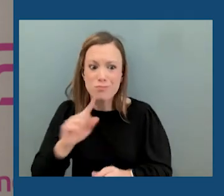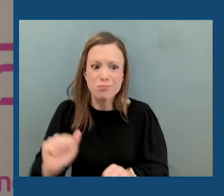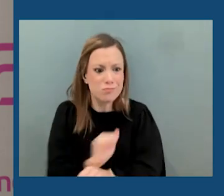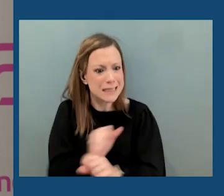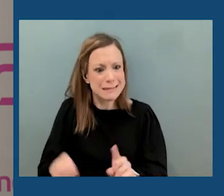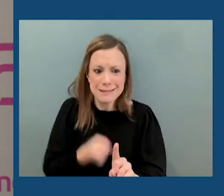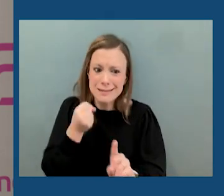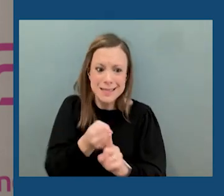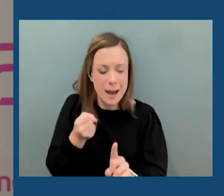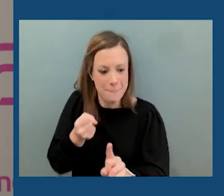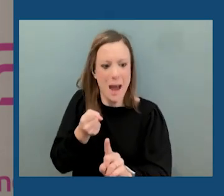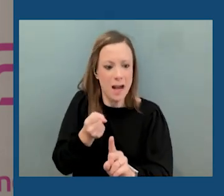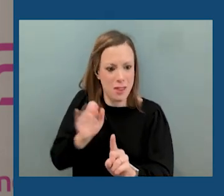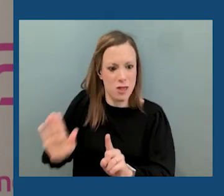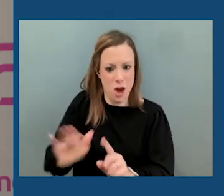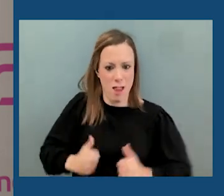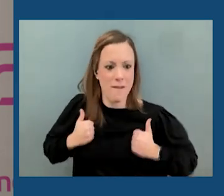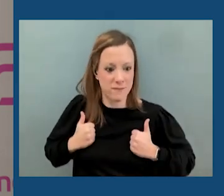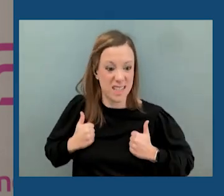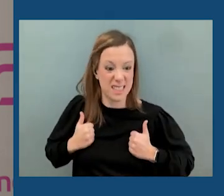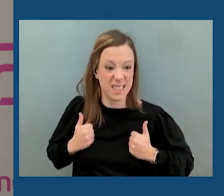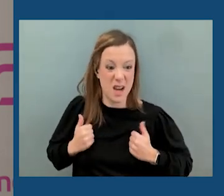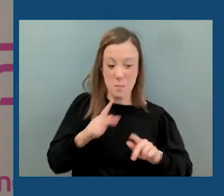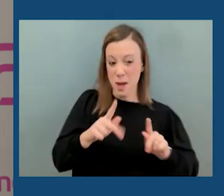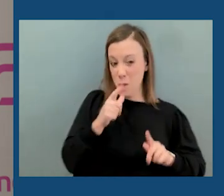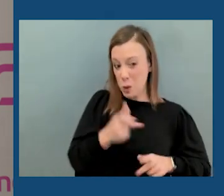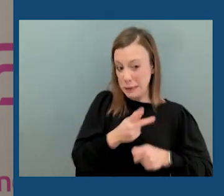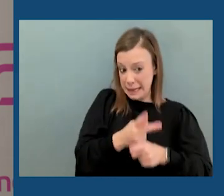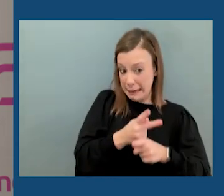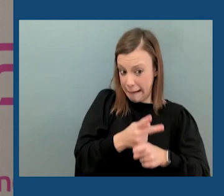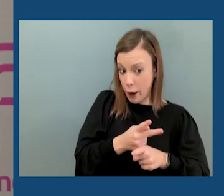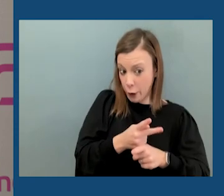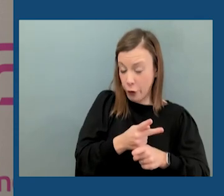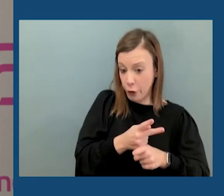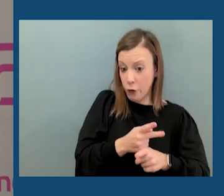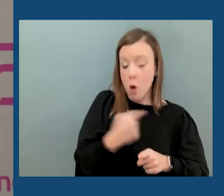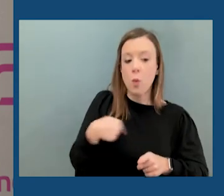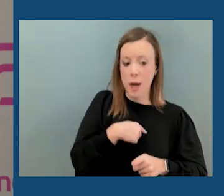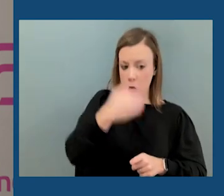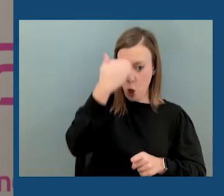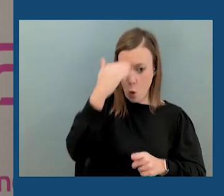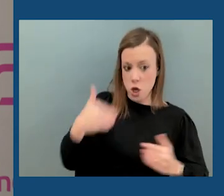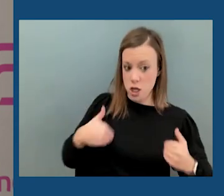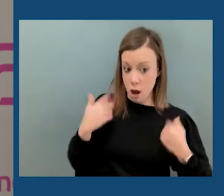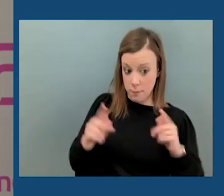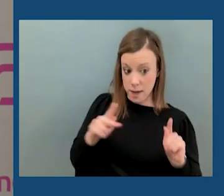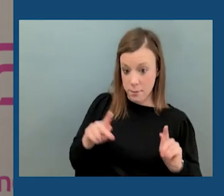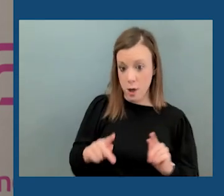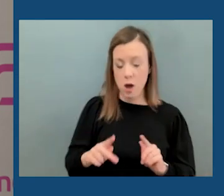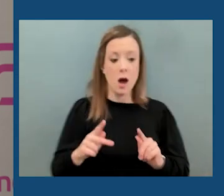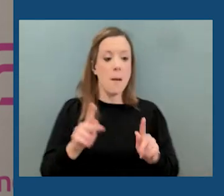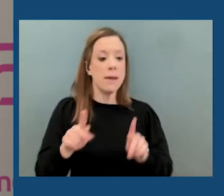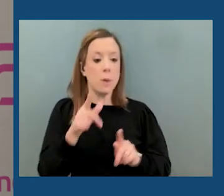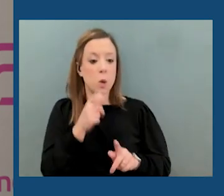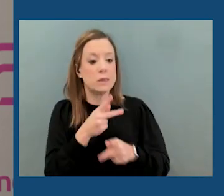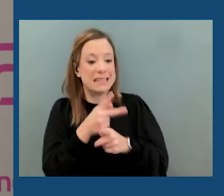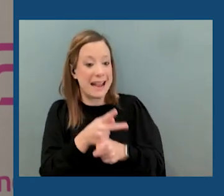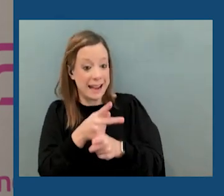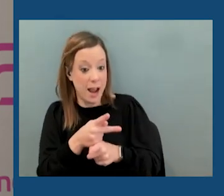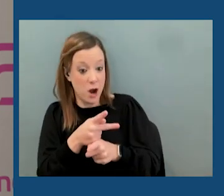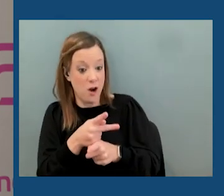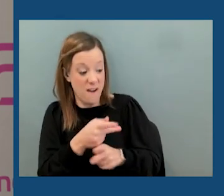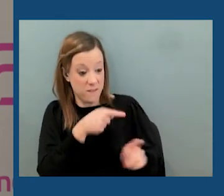Which leads us to caregivers. We know from research that both caregivers and young folks want to be talking to each other about their sexual